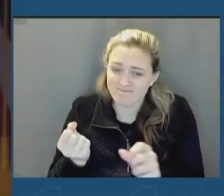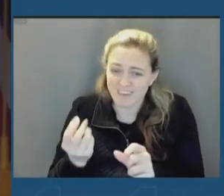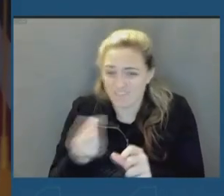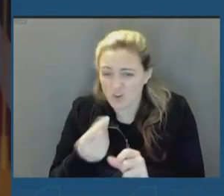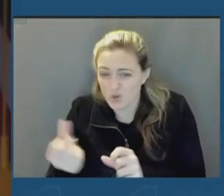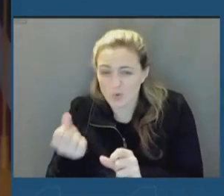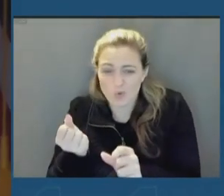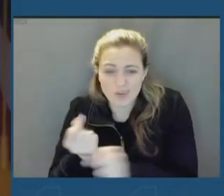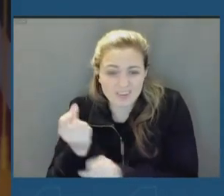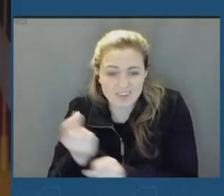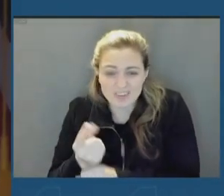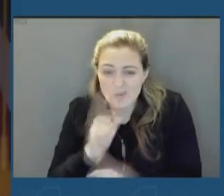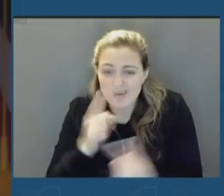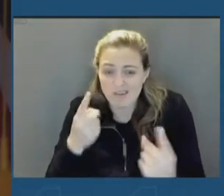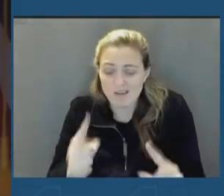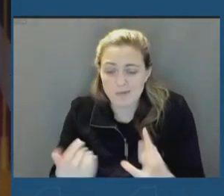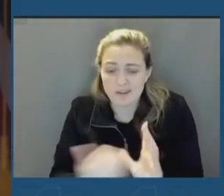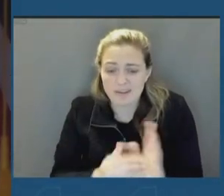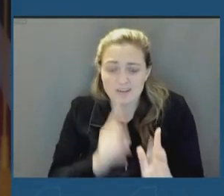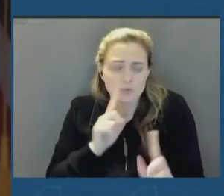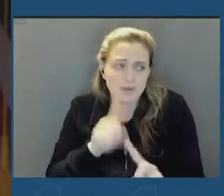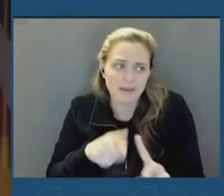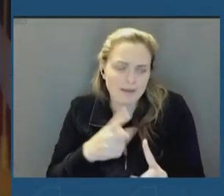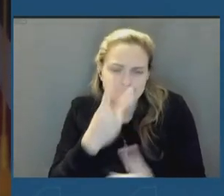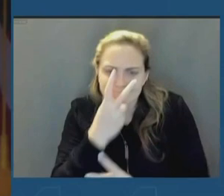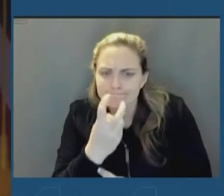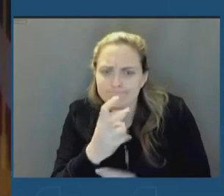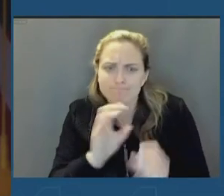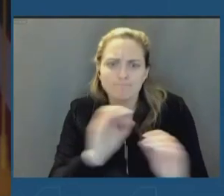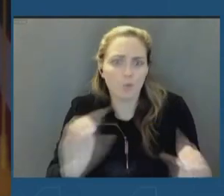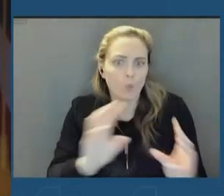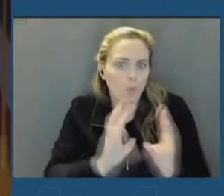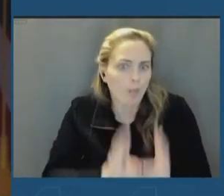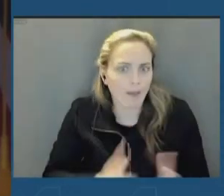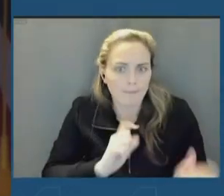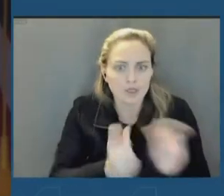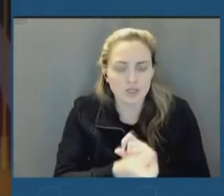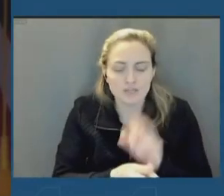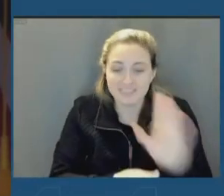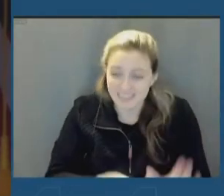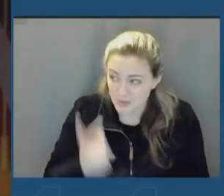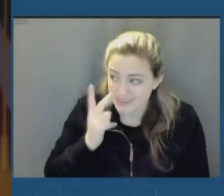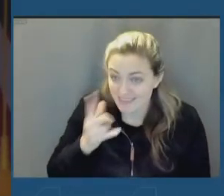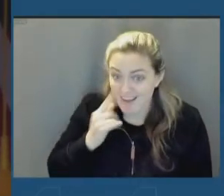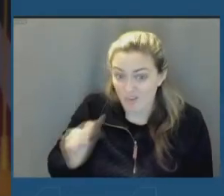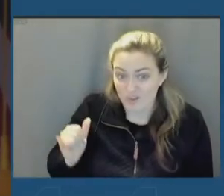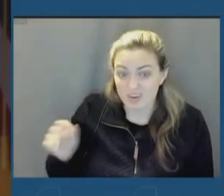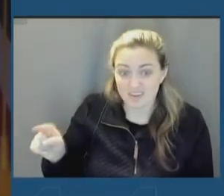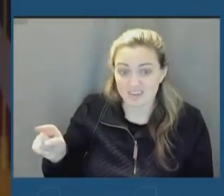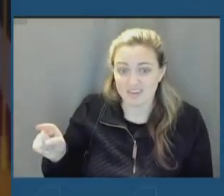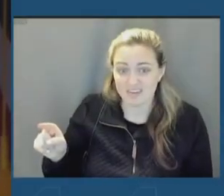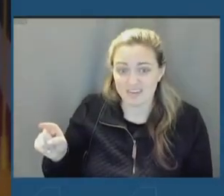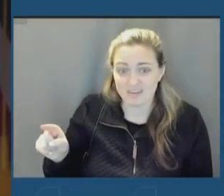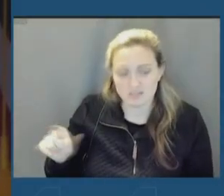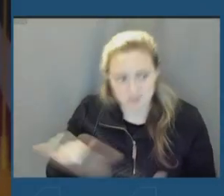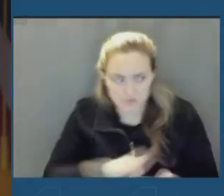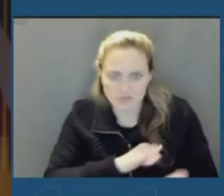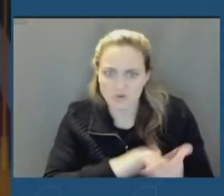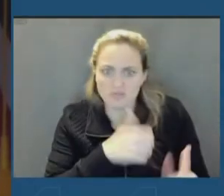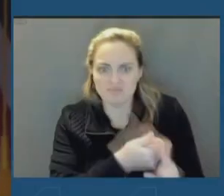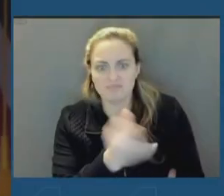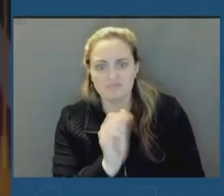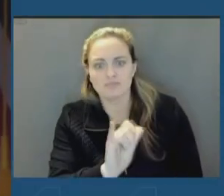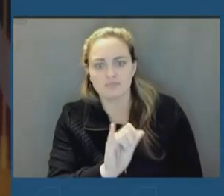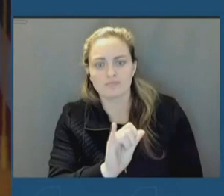we cannot deny the effect of climate change. Look at California, for God's sakes. So New York has had a lot of effects. But all I know is